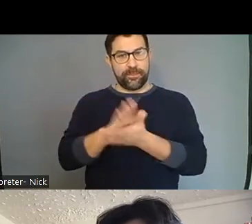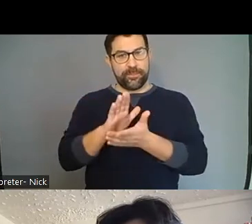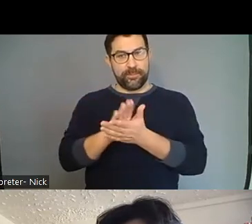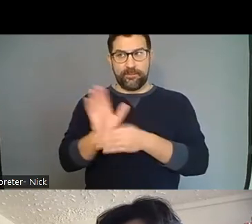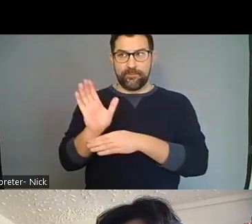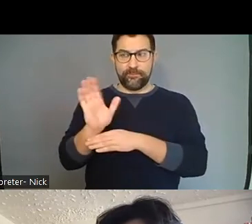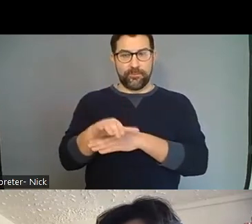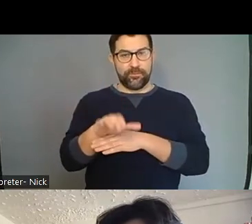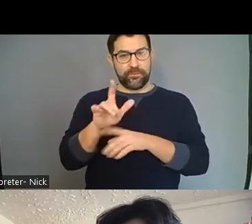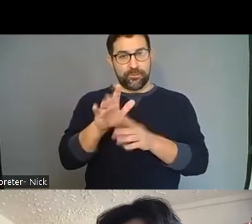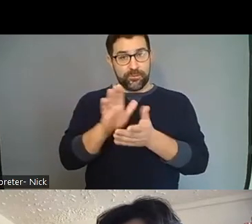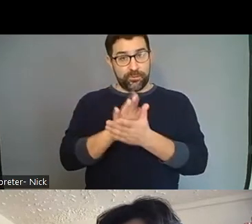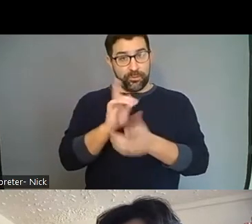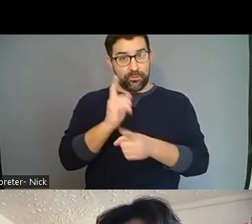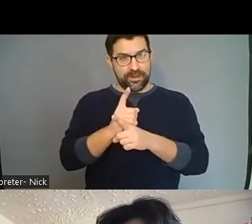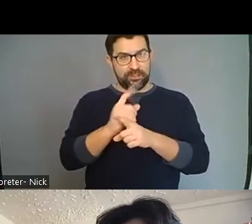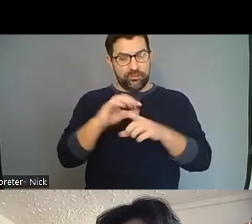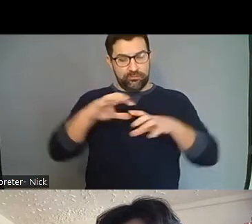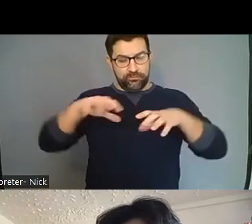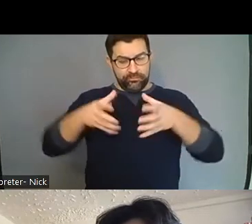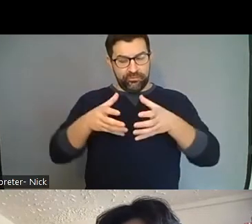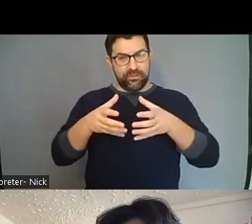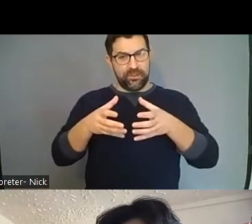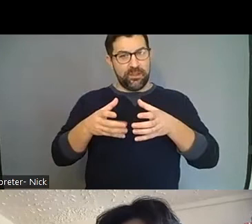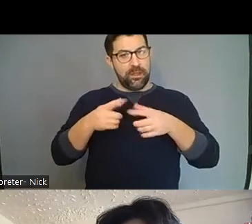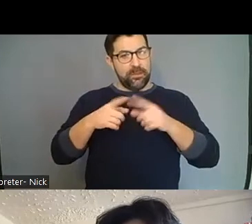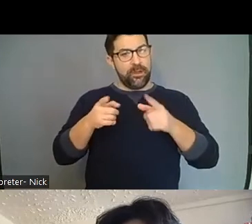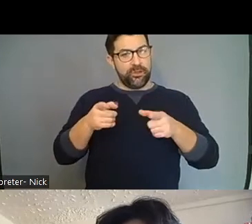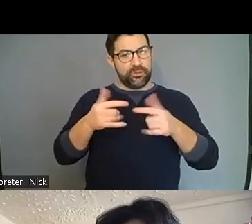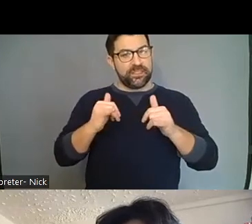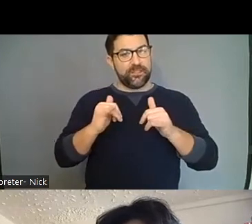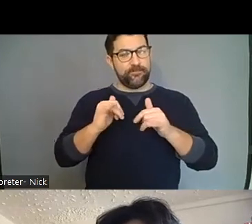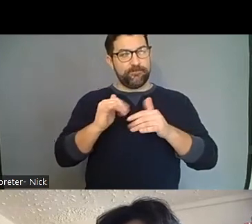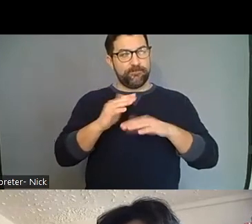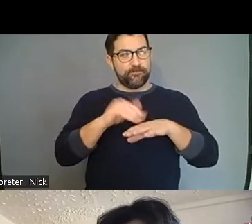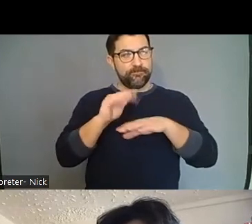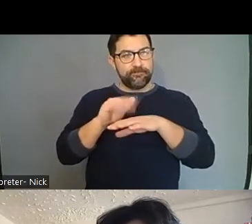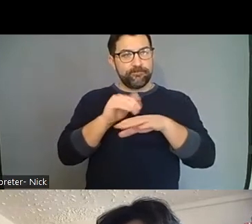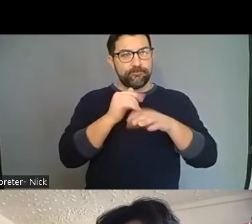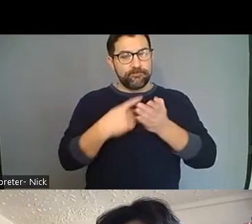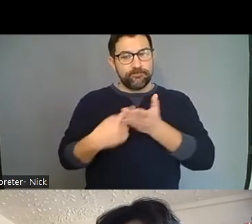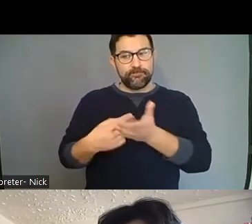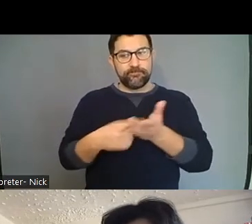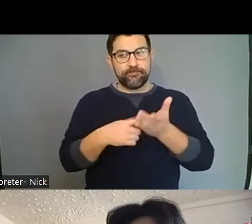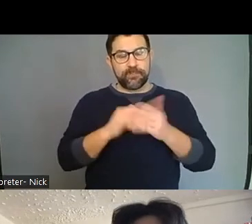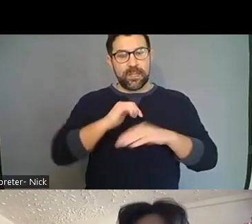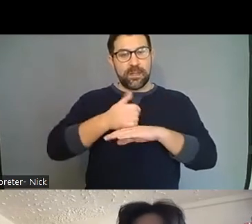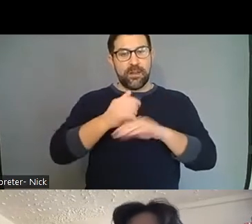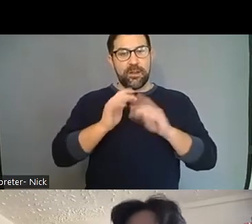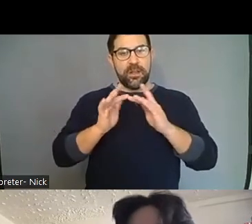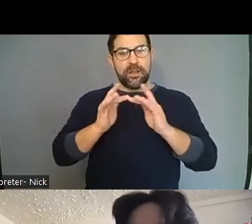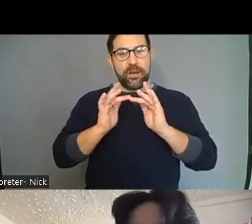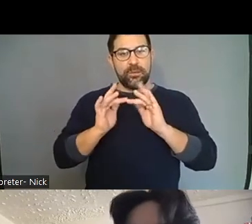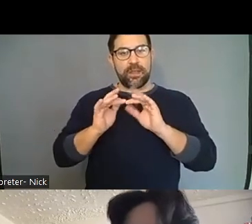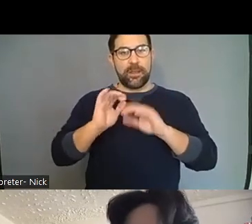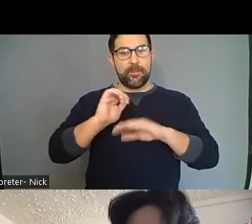into that context. And yet you're building political and relational coalition. So how did